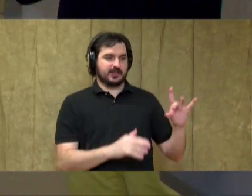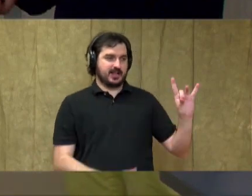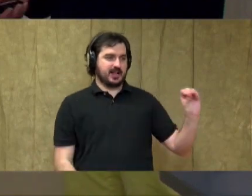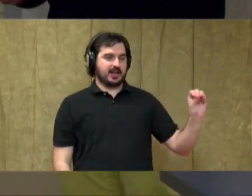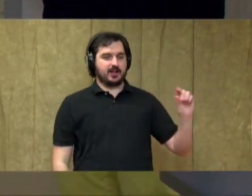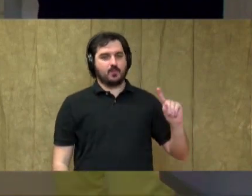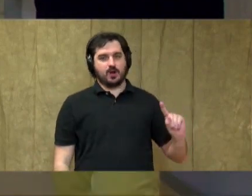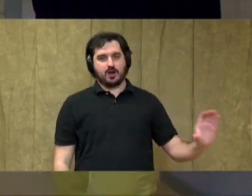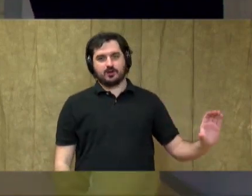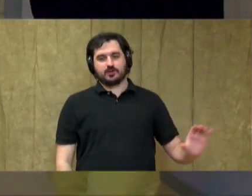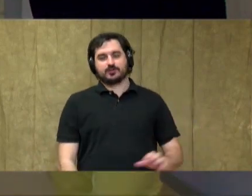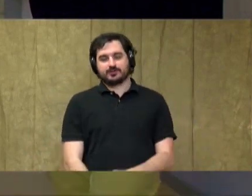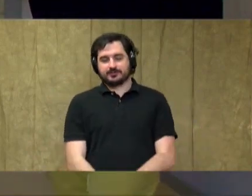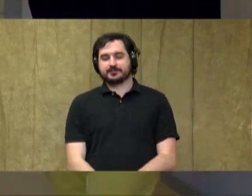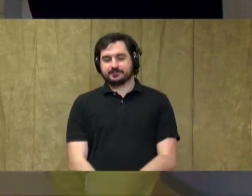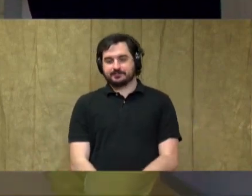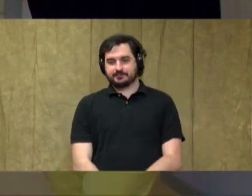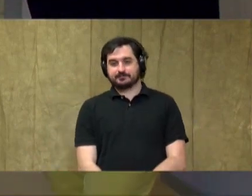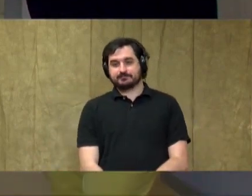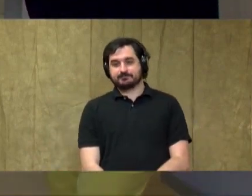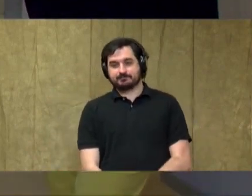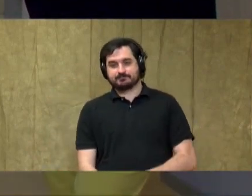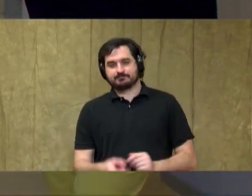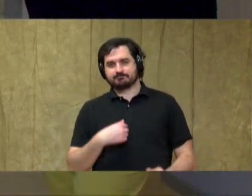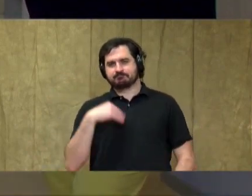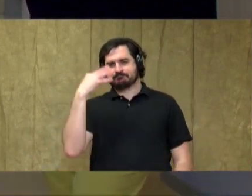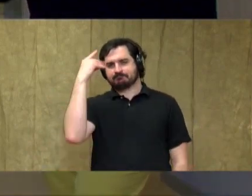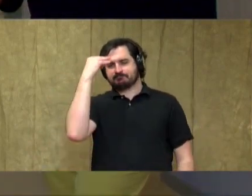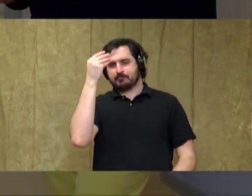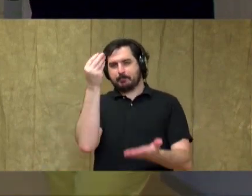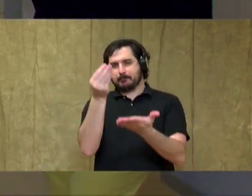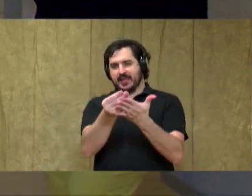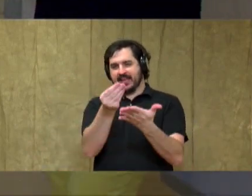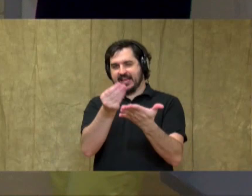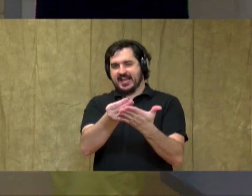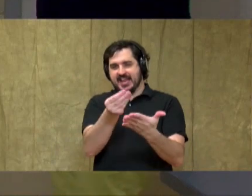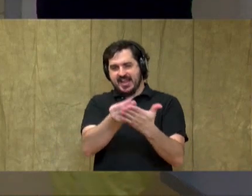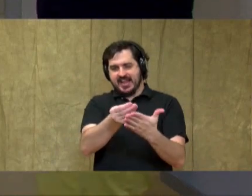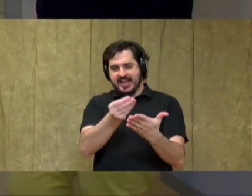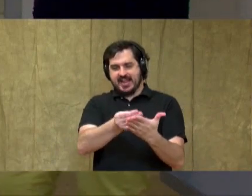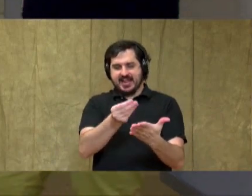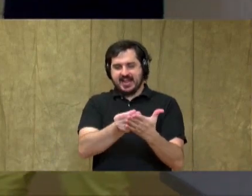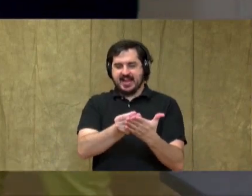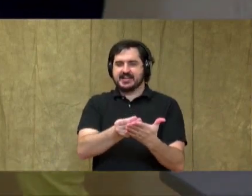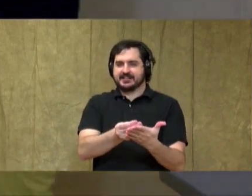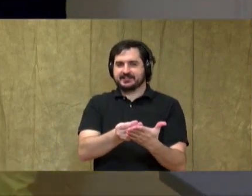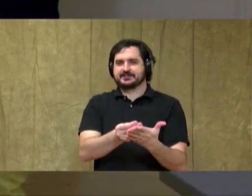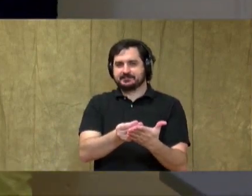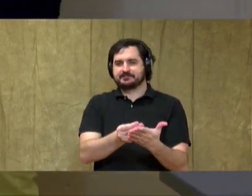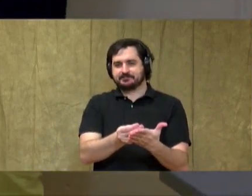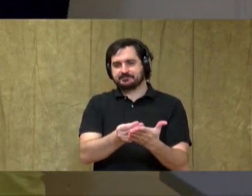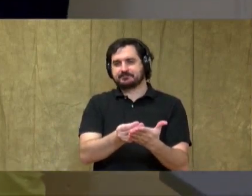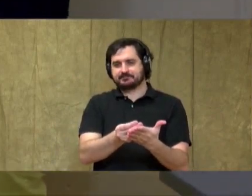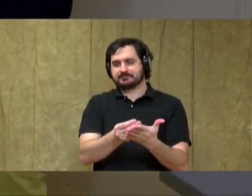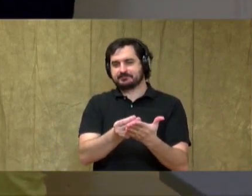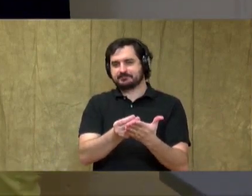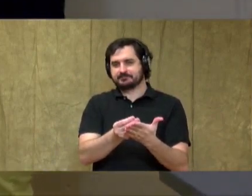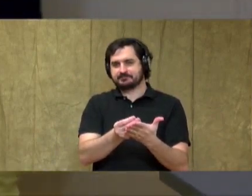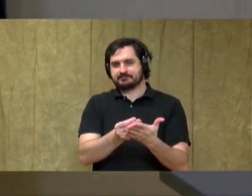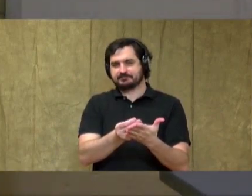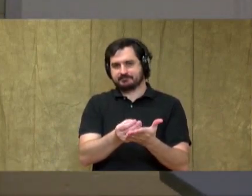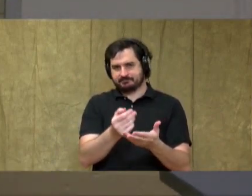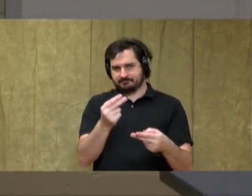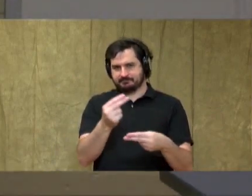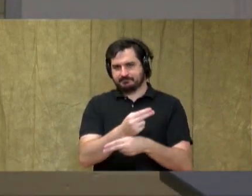All right, so let's think about money. All right, we can use when we